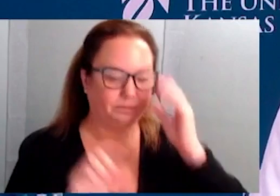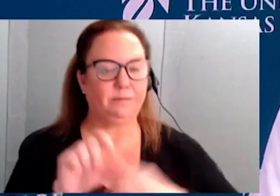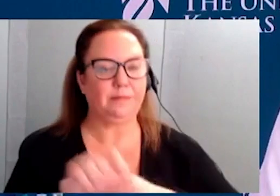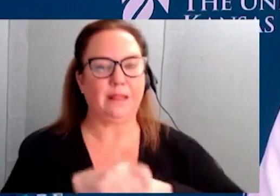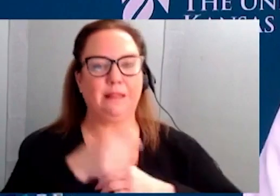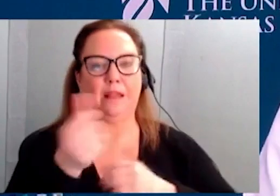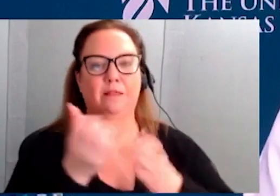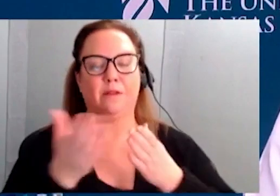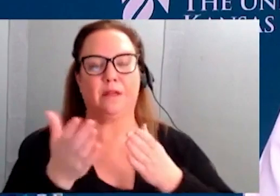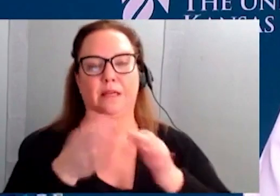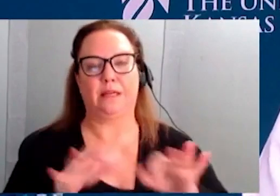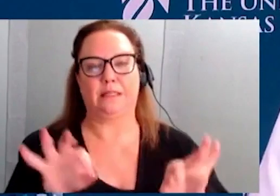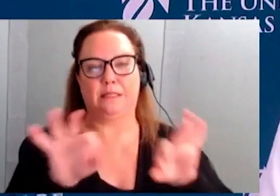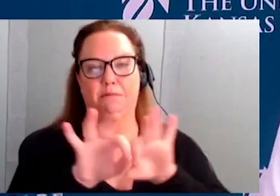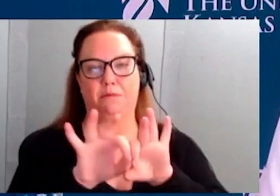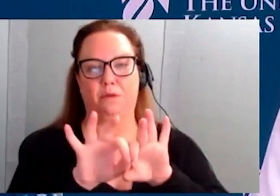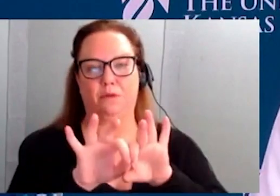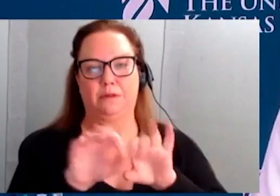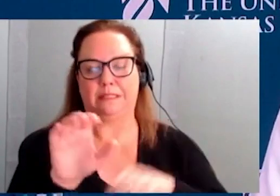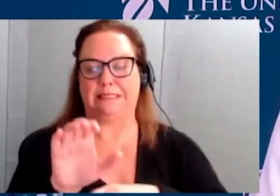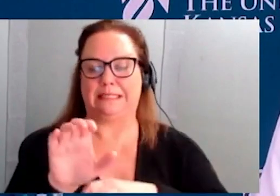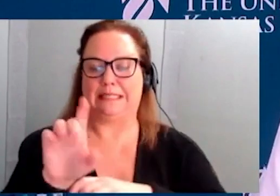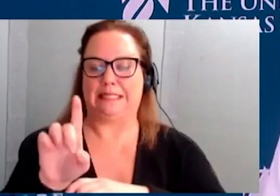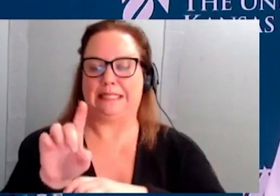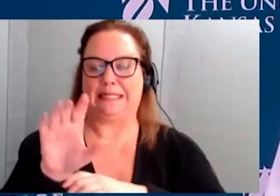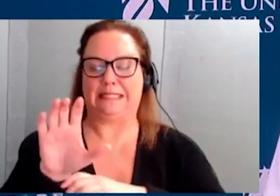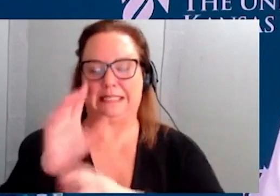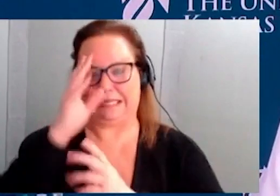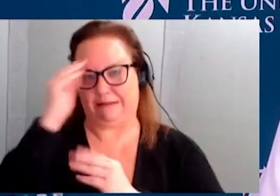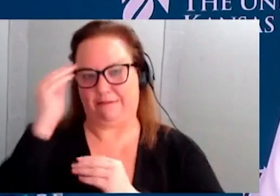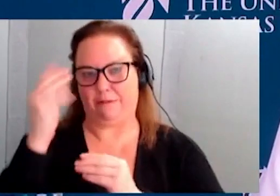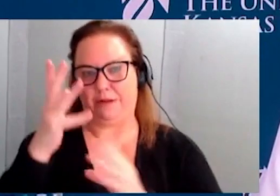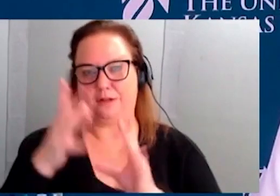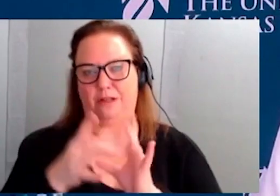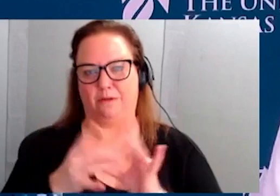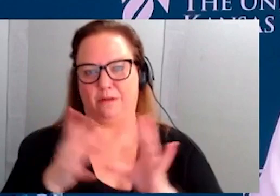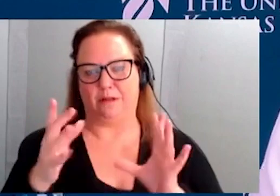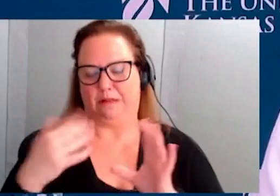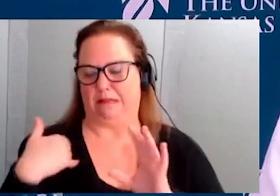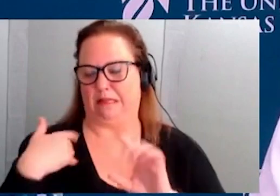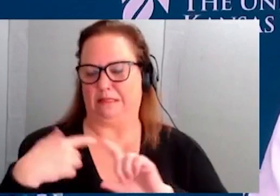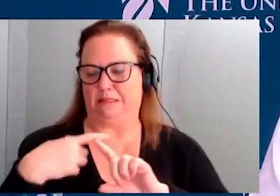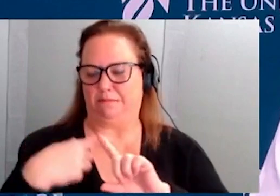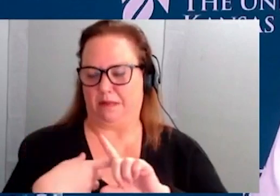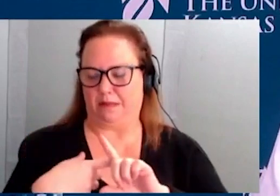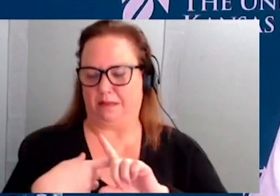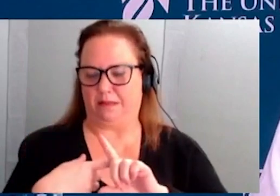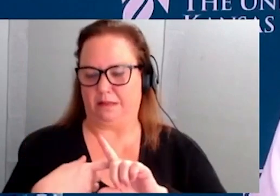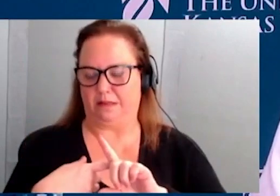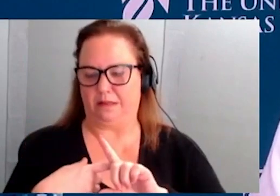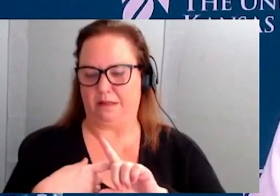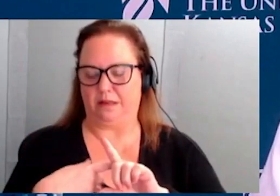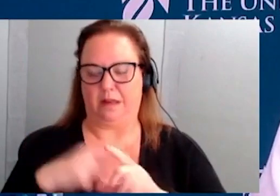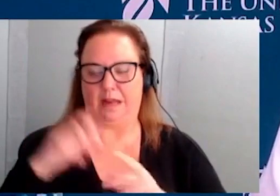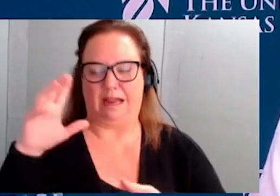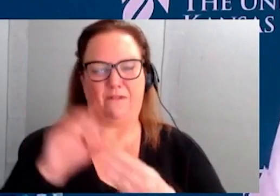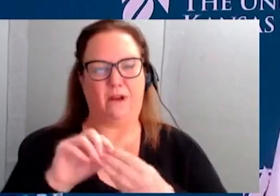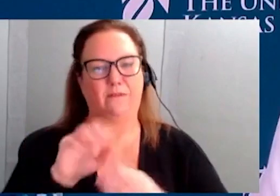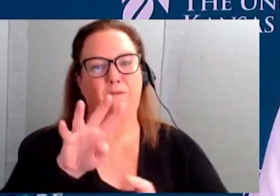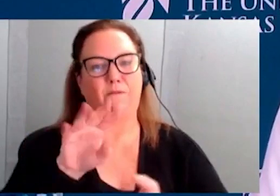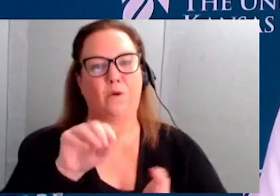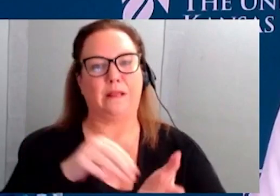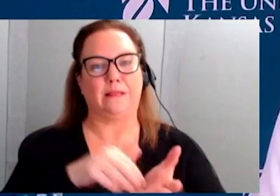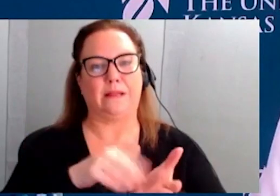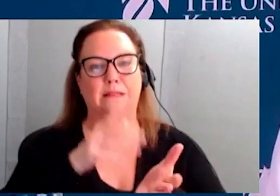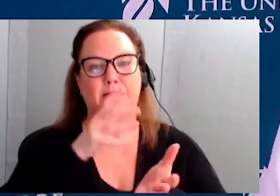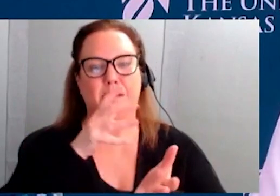important to note from our CDC data that was released, I believe, about a month ago, that involved 40,000 mothers that had received